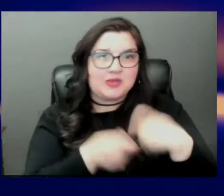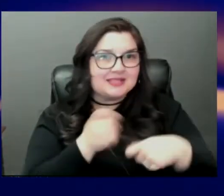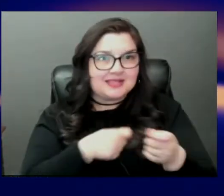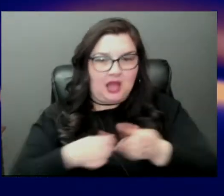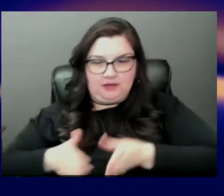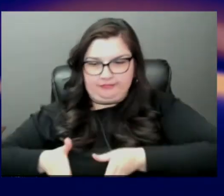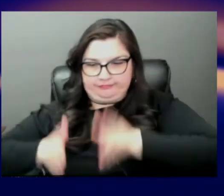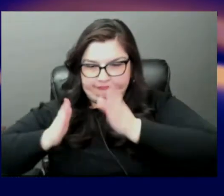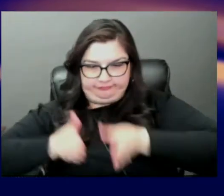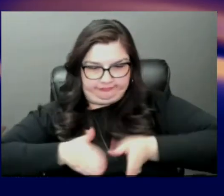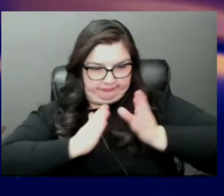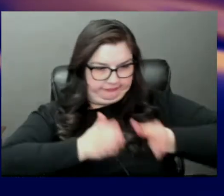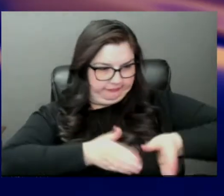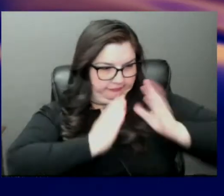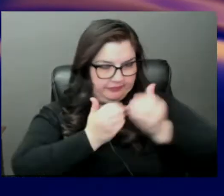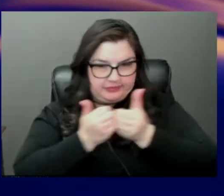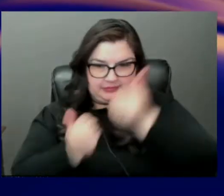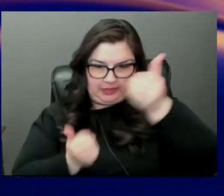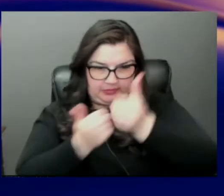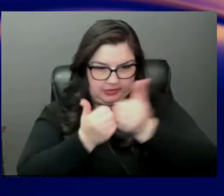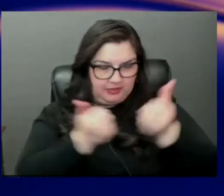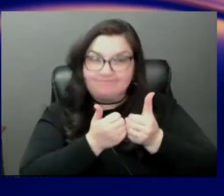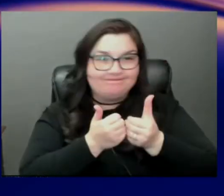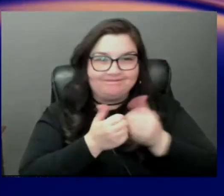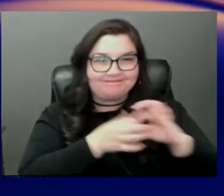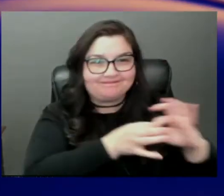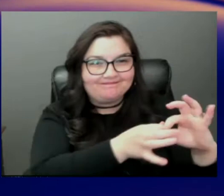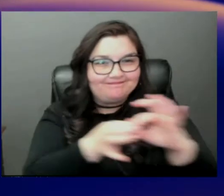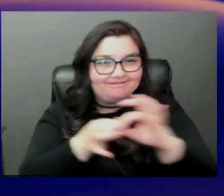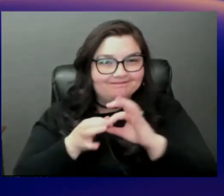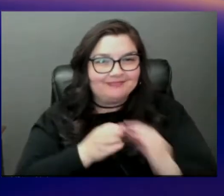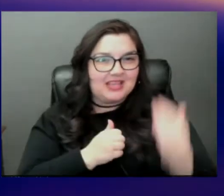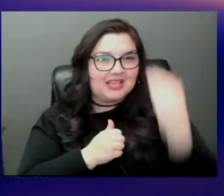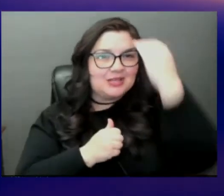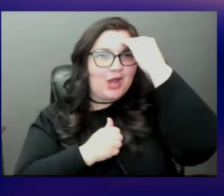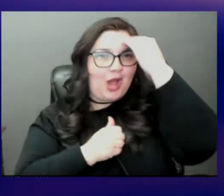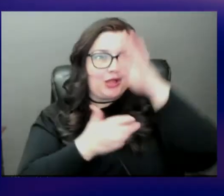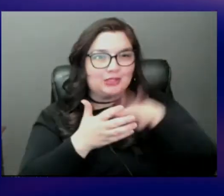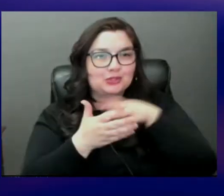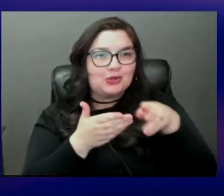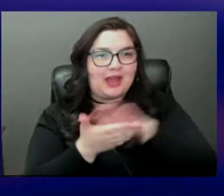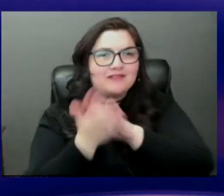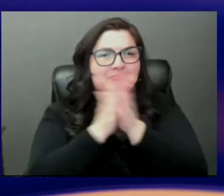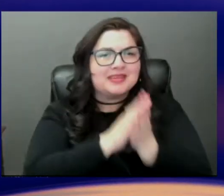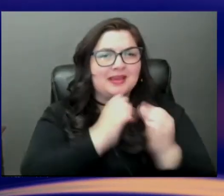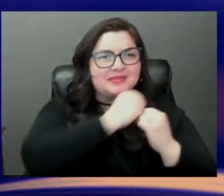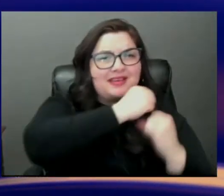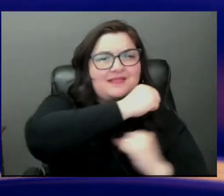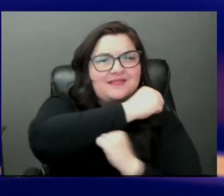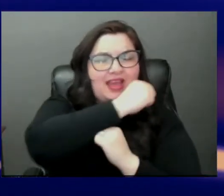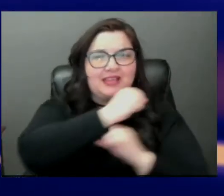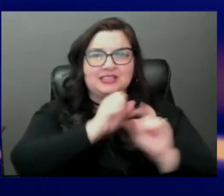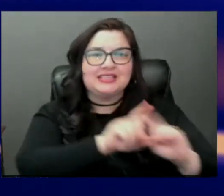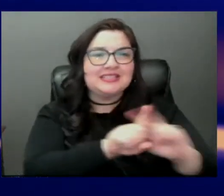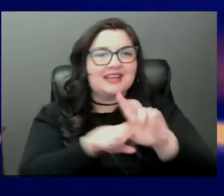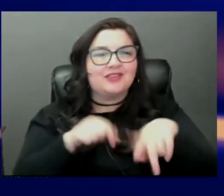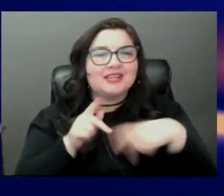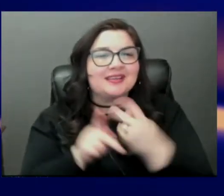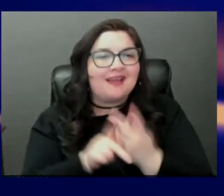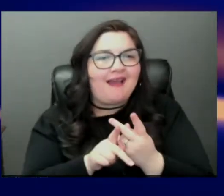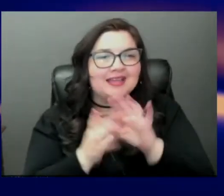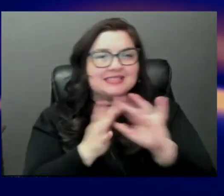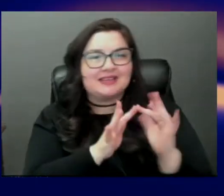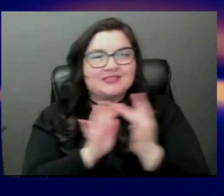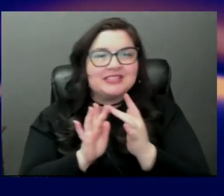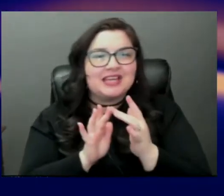then that knowledge graph then becomes the foundation of different kinds of digital twin applications that customers want to do.